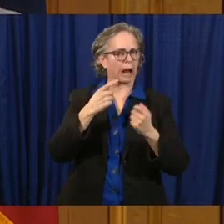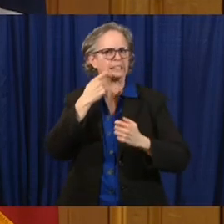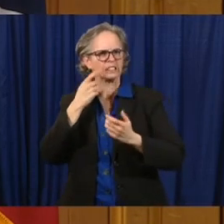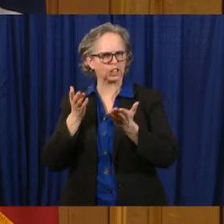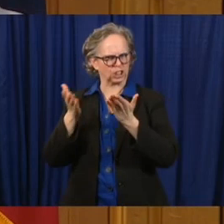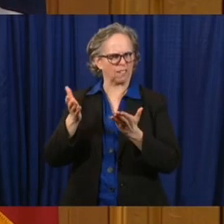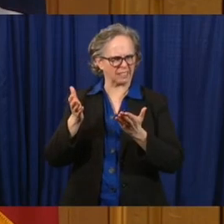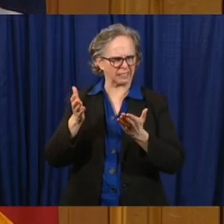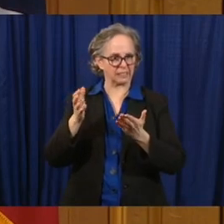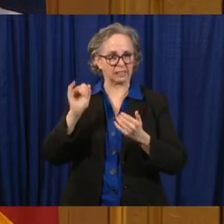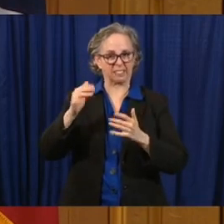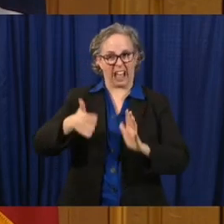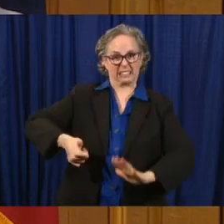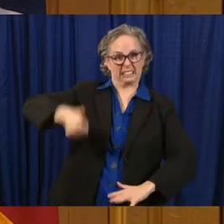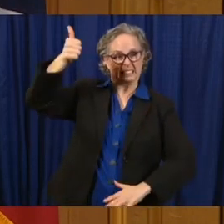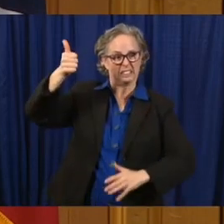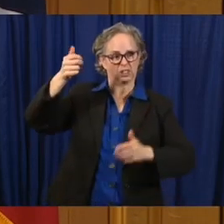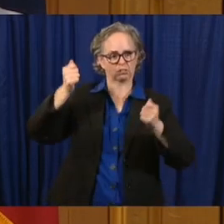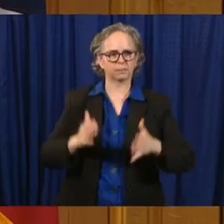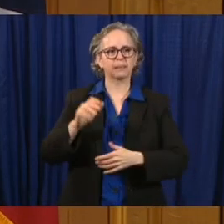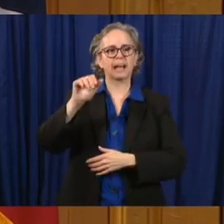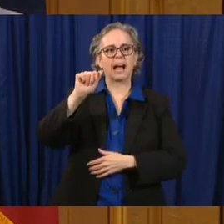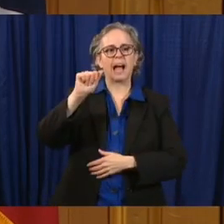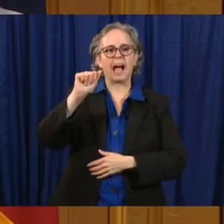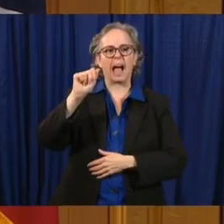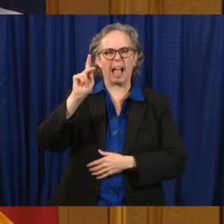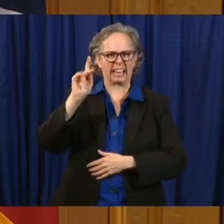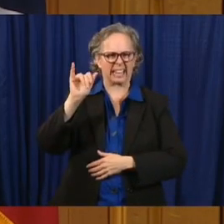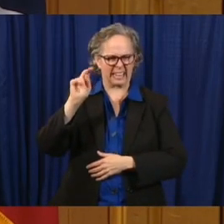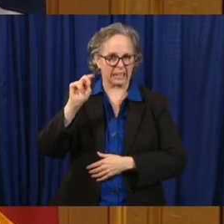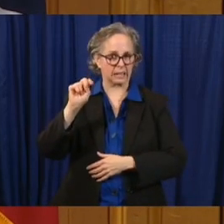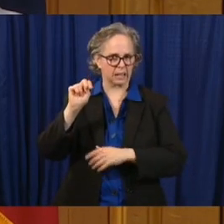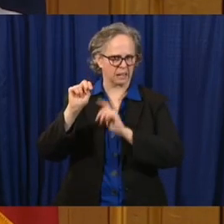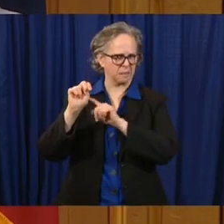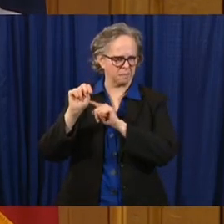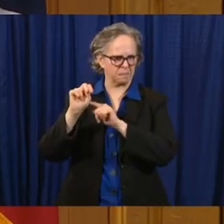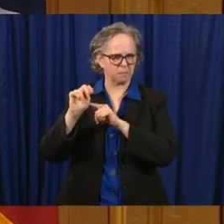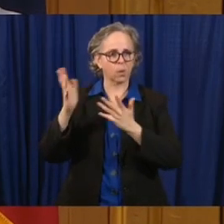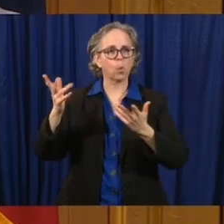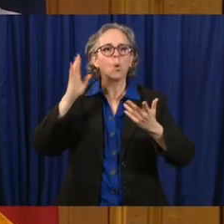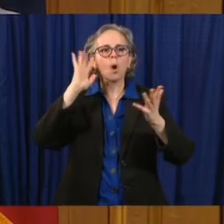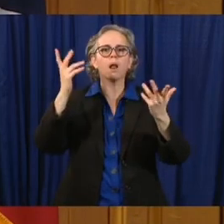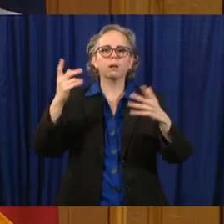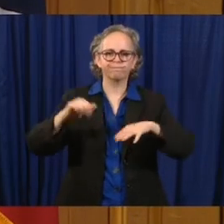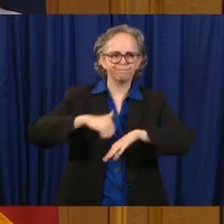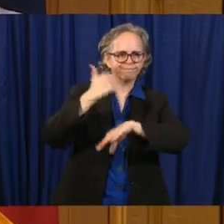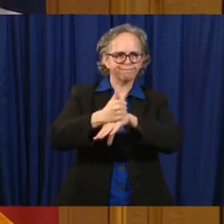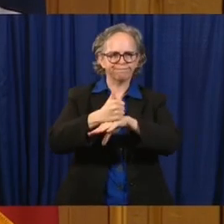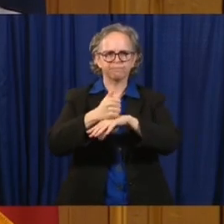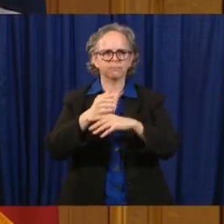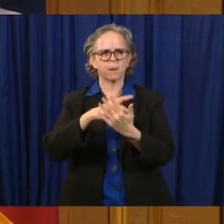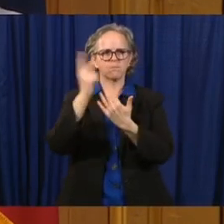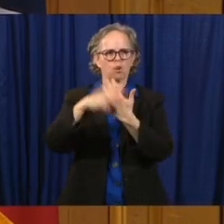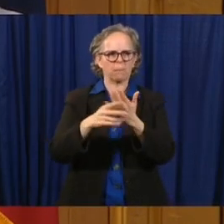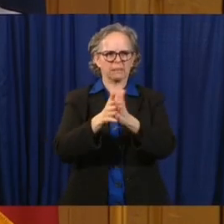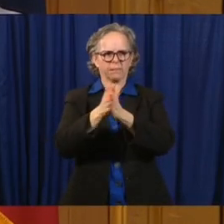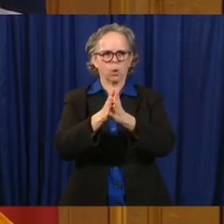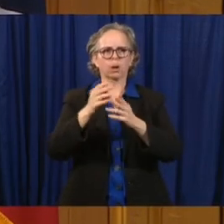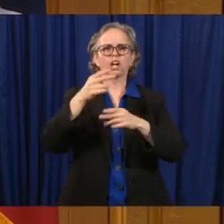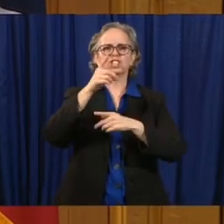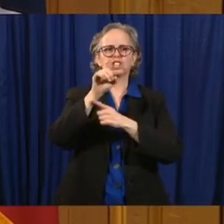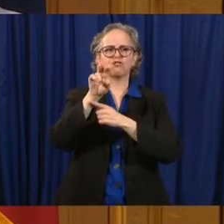She's launching what we're calling a Strive for 5 challenge. She's asking for everyone to reach out to 5